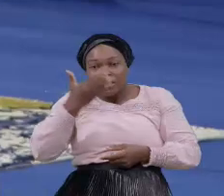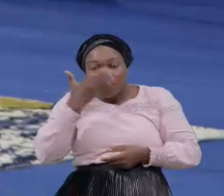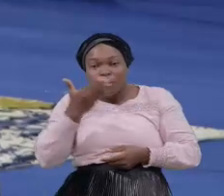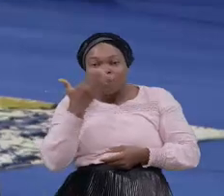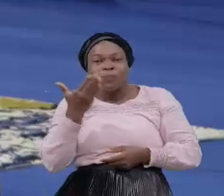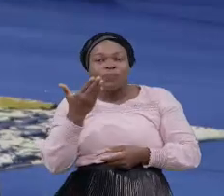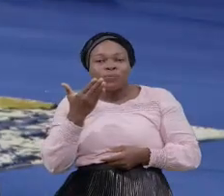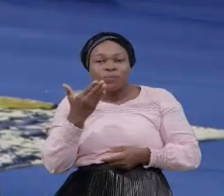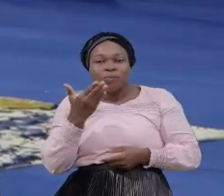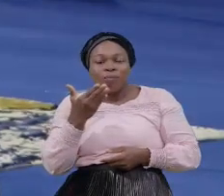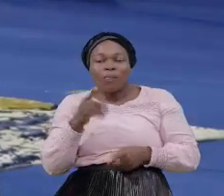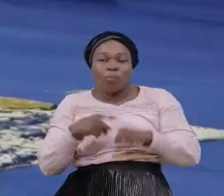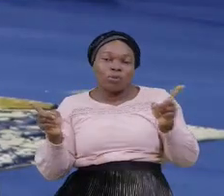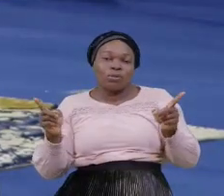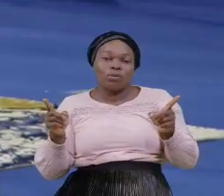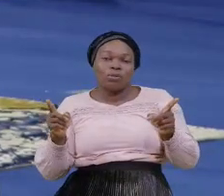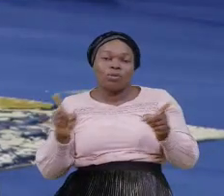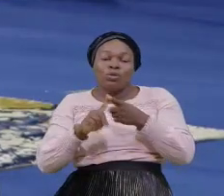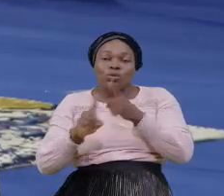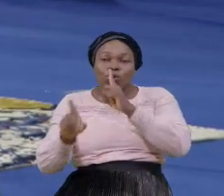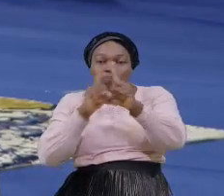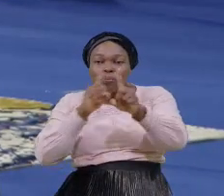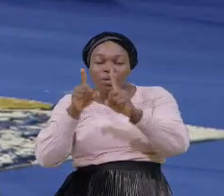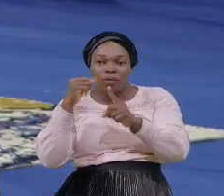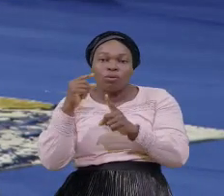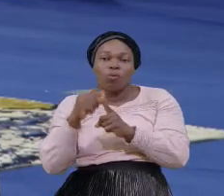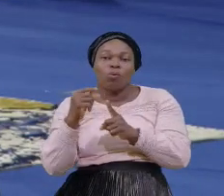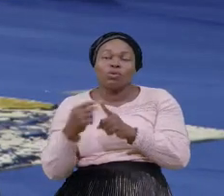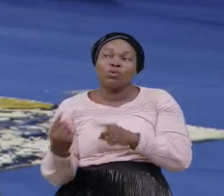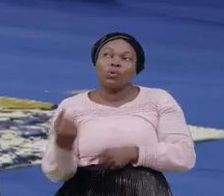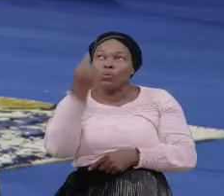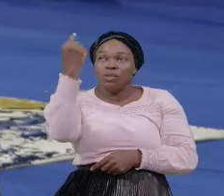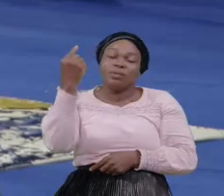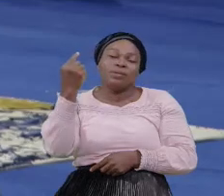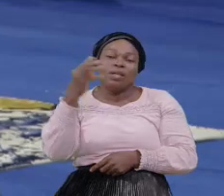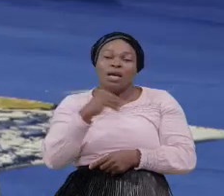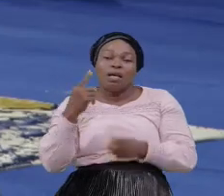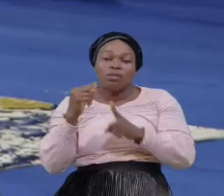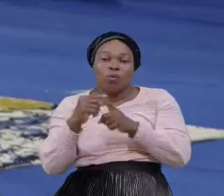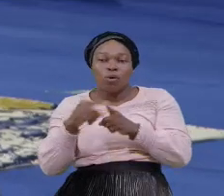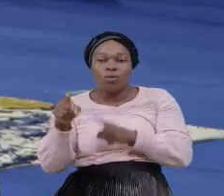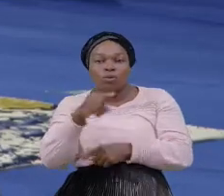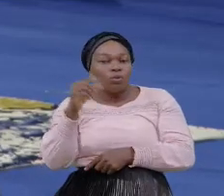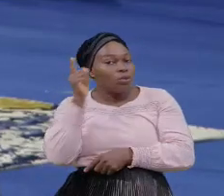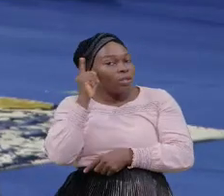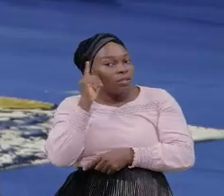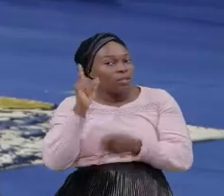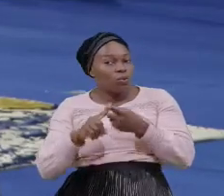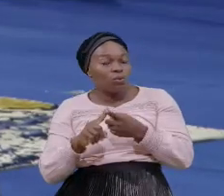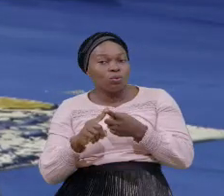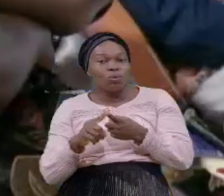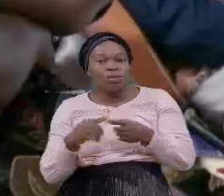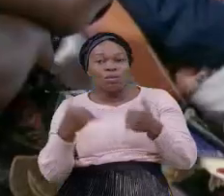speak the word only. The word you are hearing now is the word of